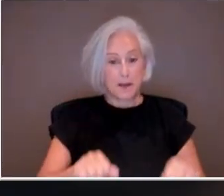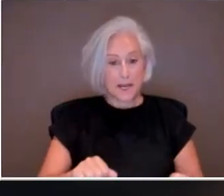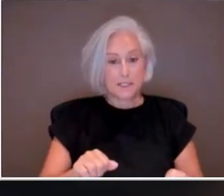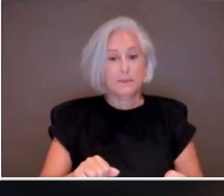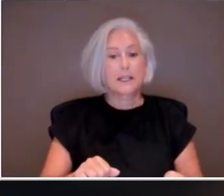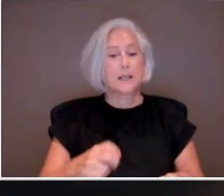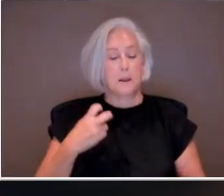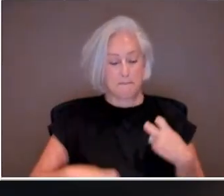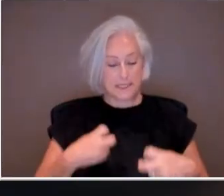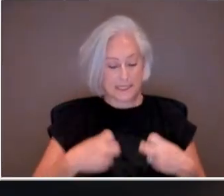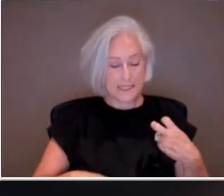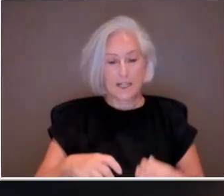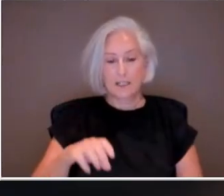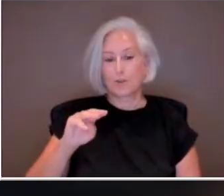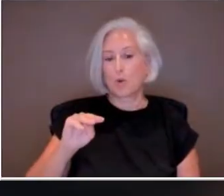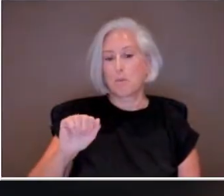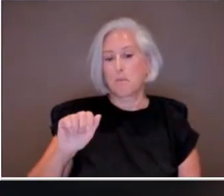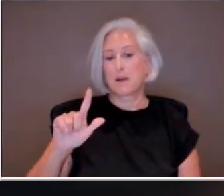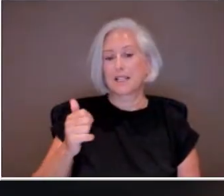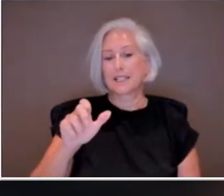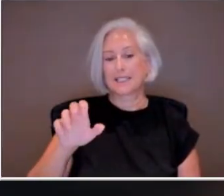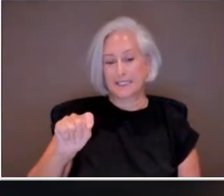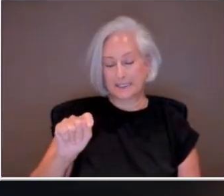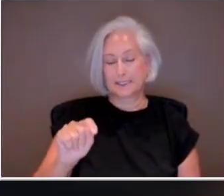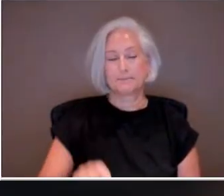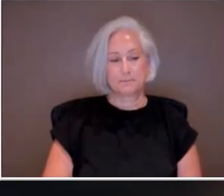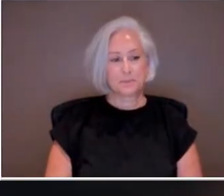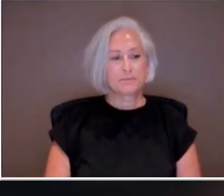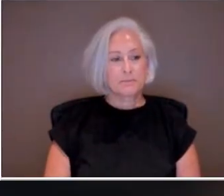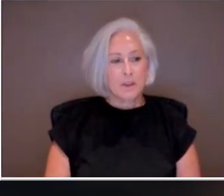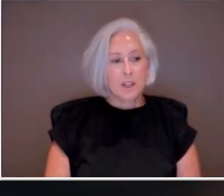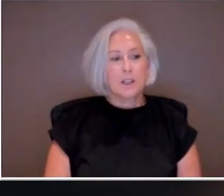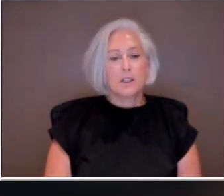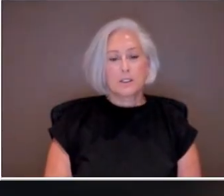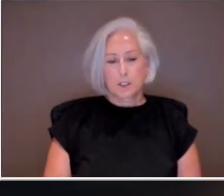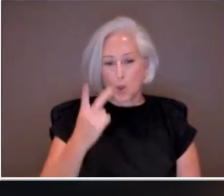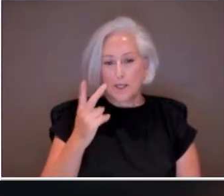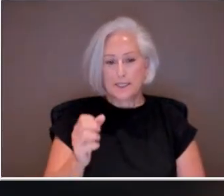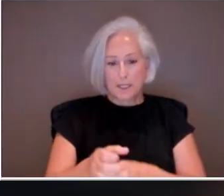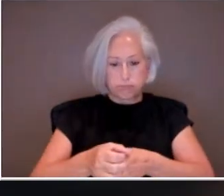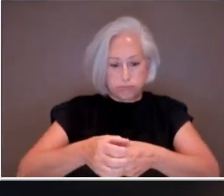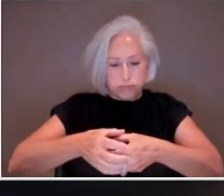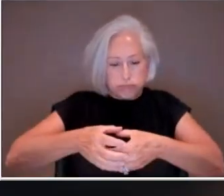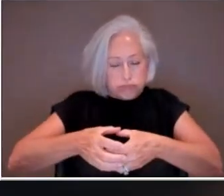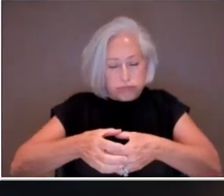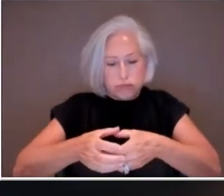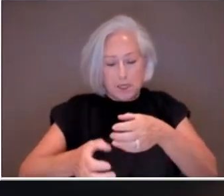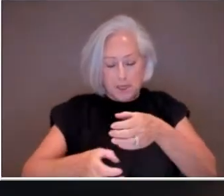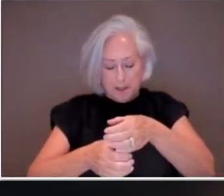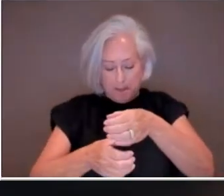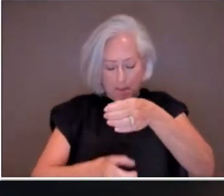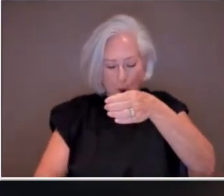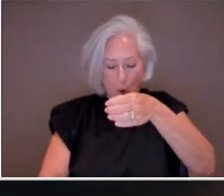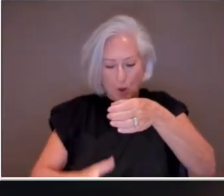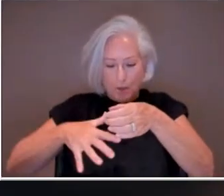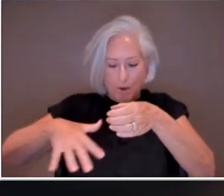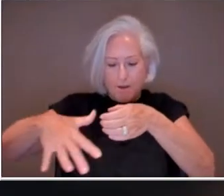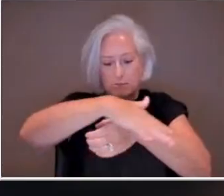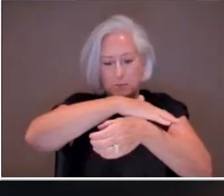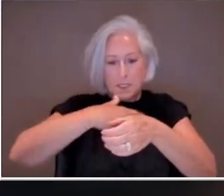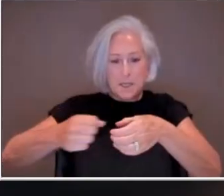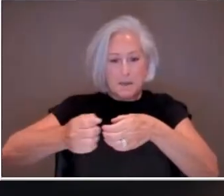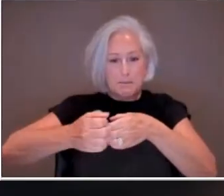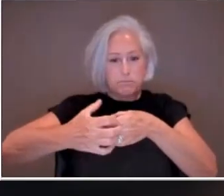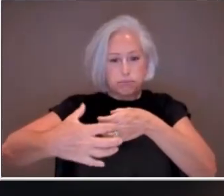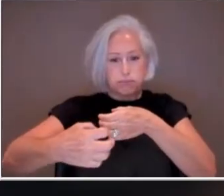metastatic. So there was this periosteal reaction, this inflammation of the lining around the bone. There were some areas that